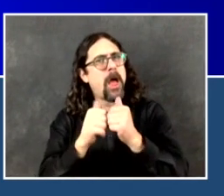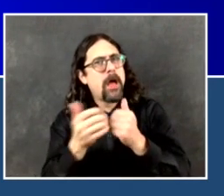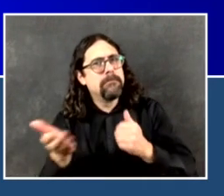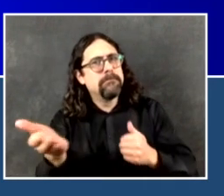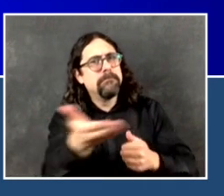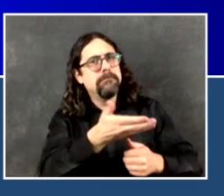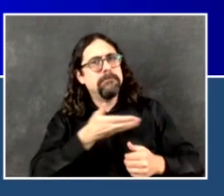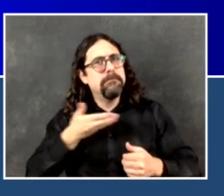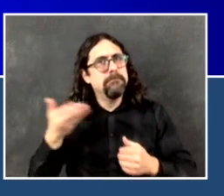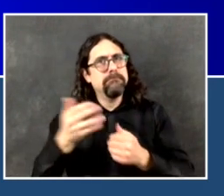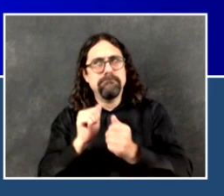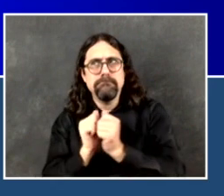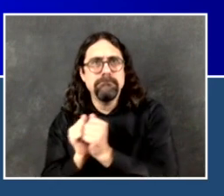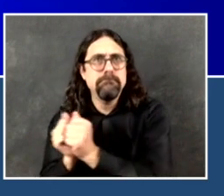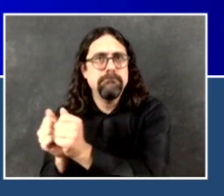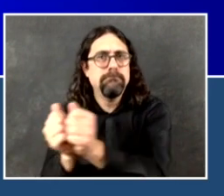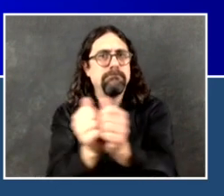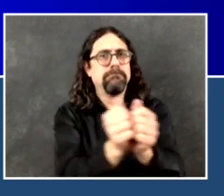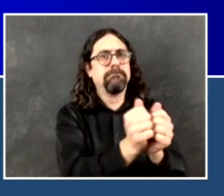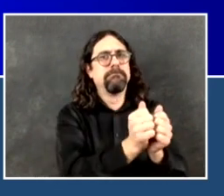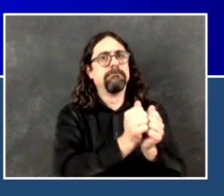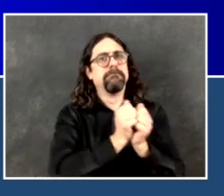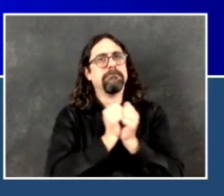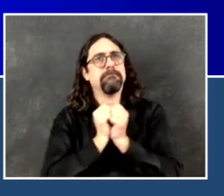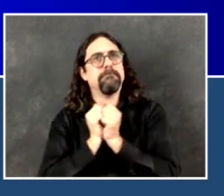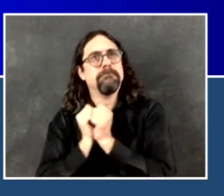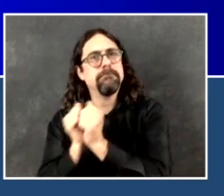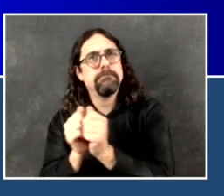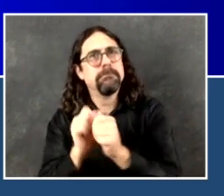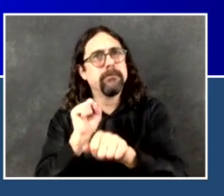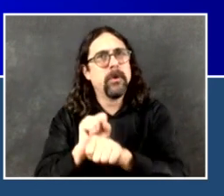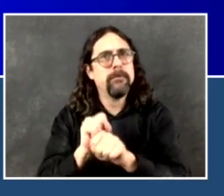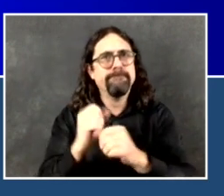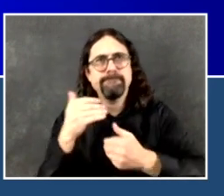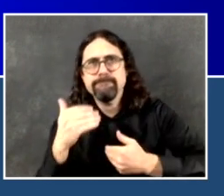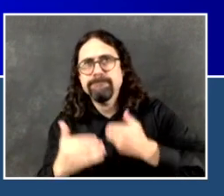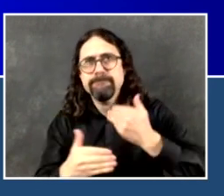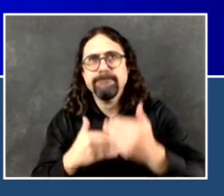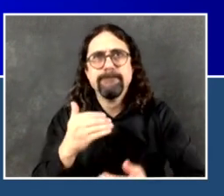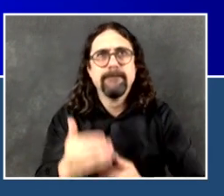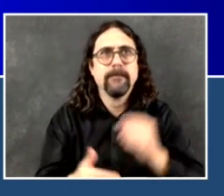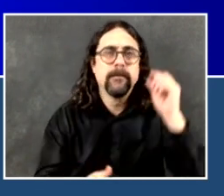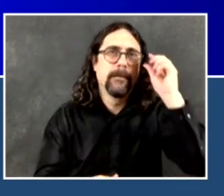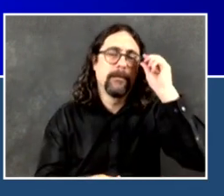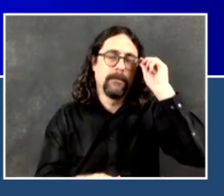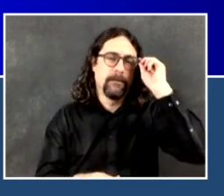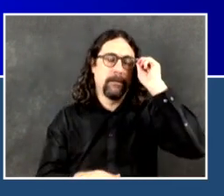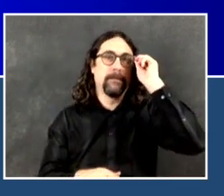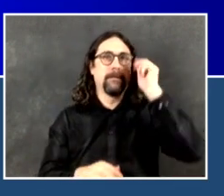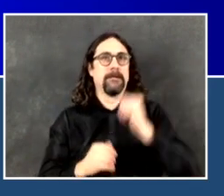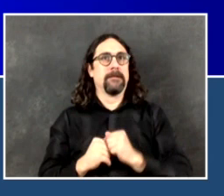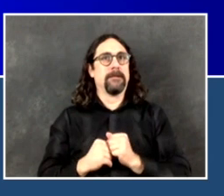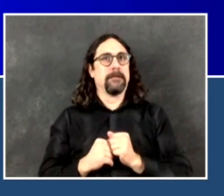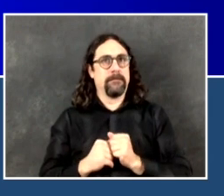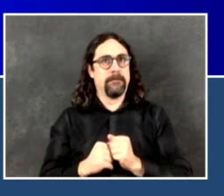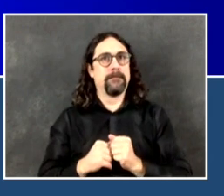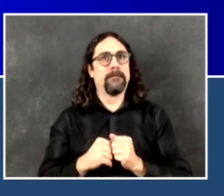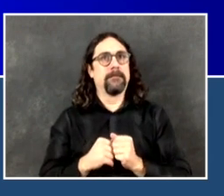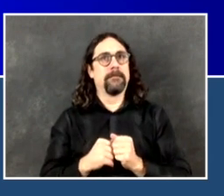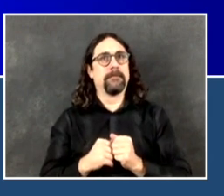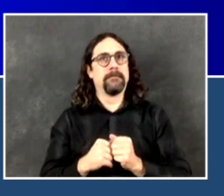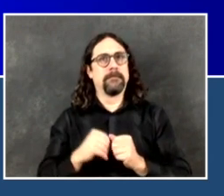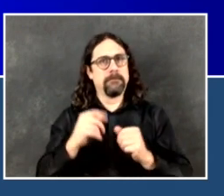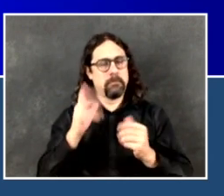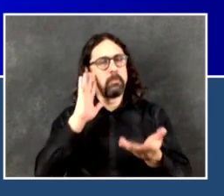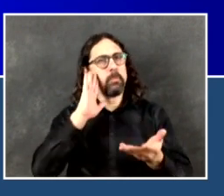perspective on the life of the city and the different parts of the city they come from, the different industries, et cetera. They're going to bring perspective so we can get